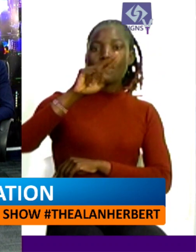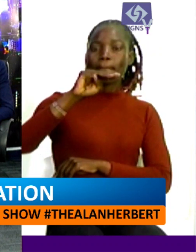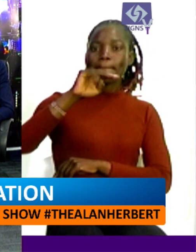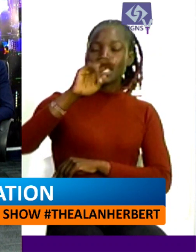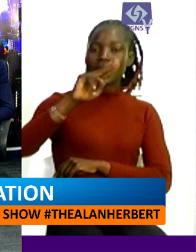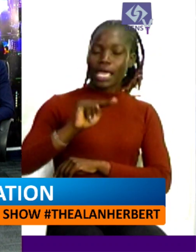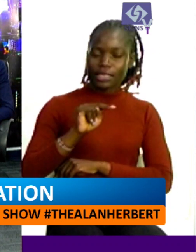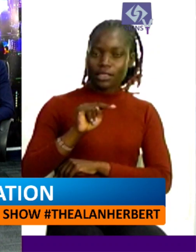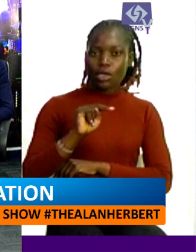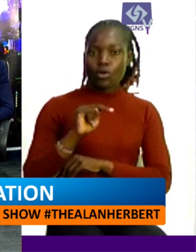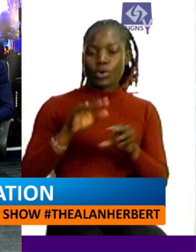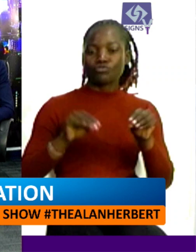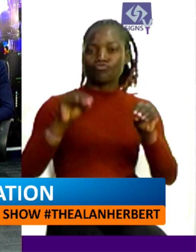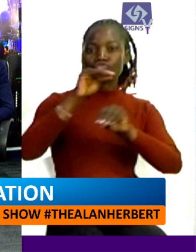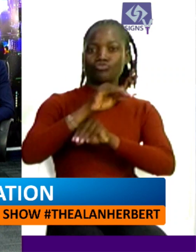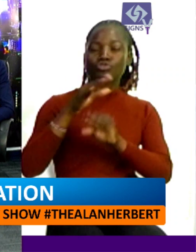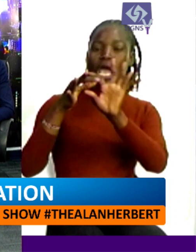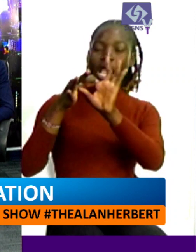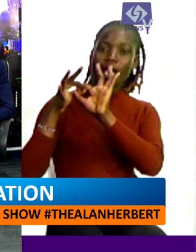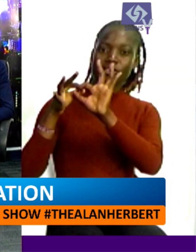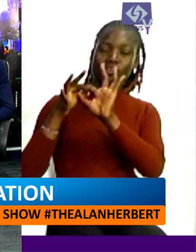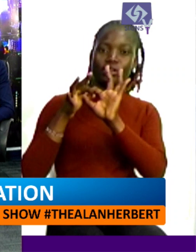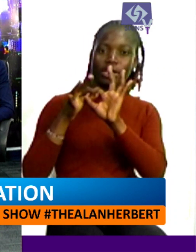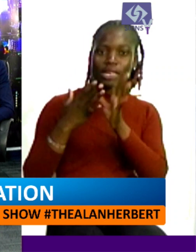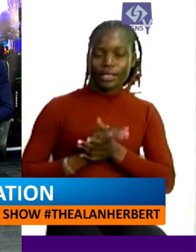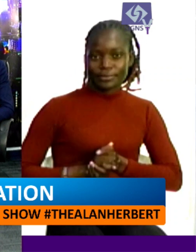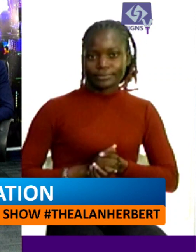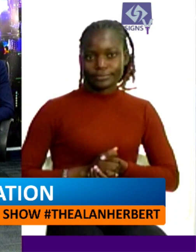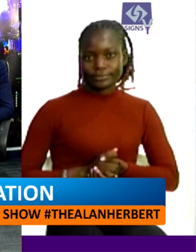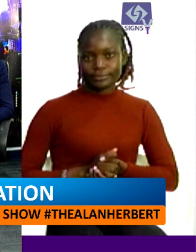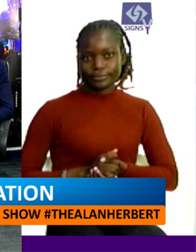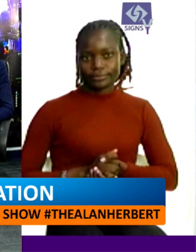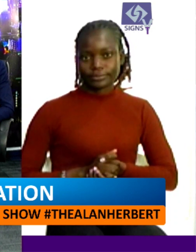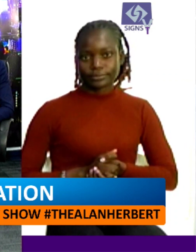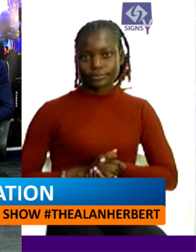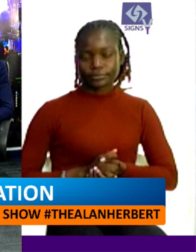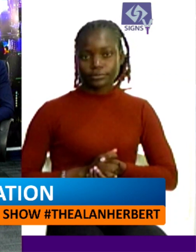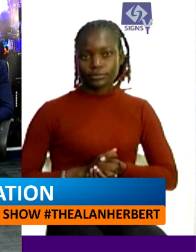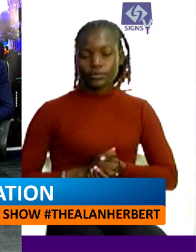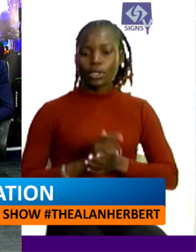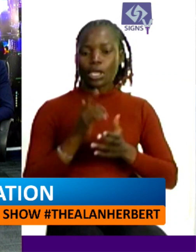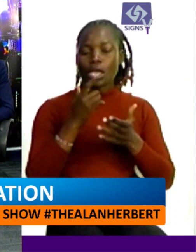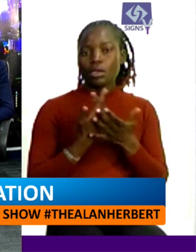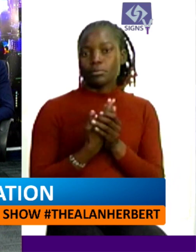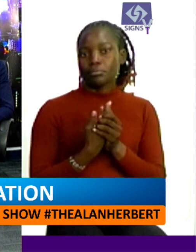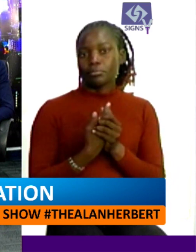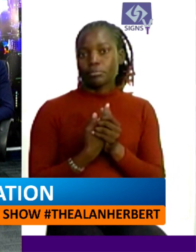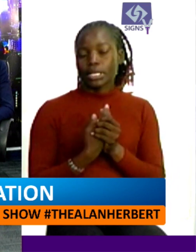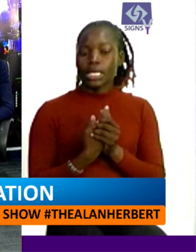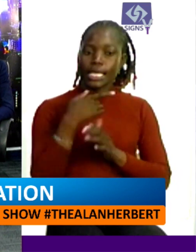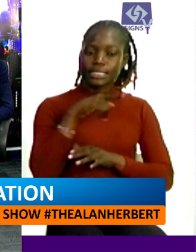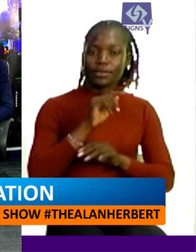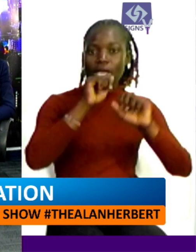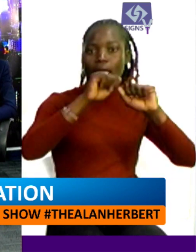cross-cultural exchange, like I said, and cross-cultural exchange, and what happens is that they are able